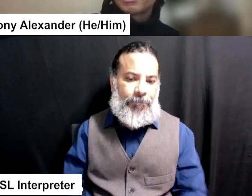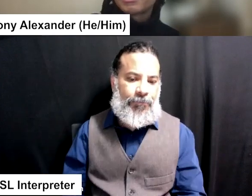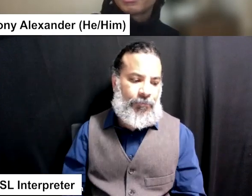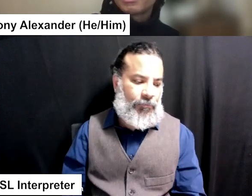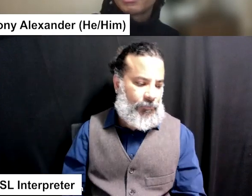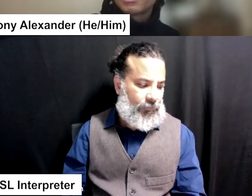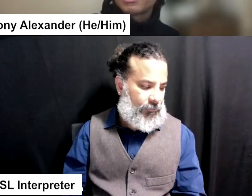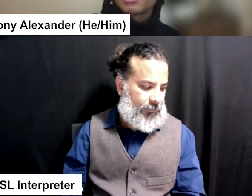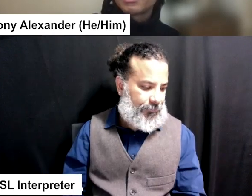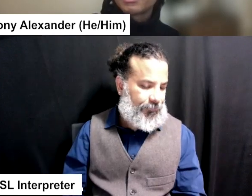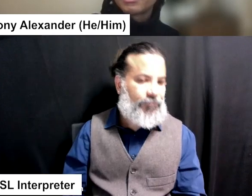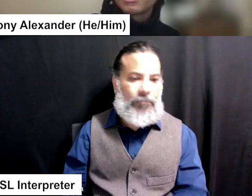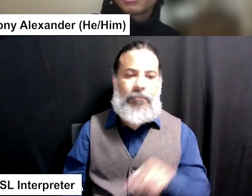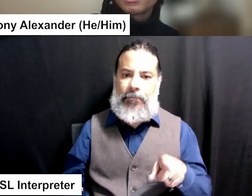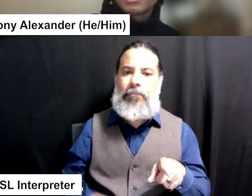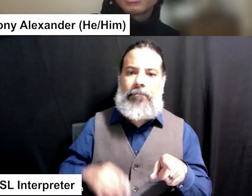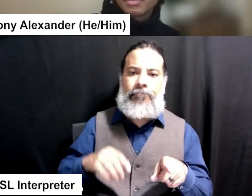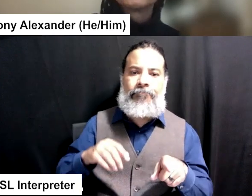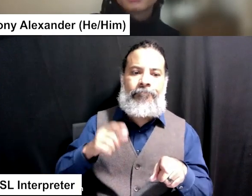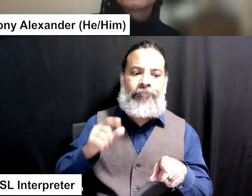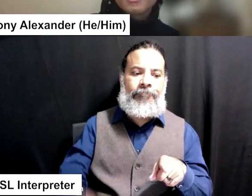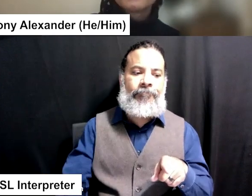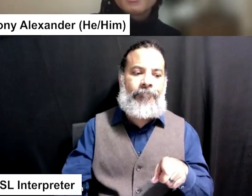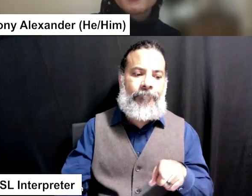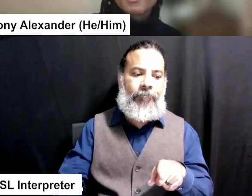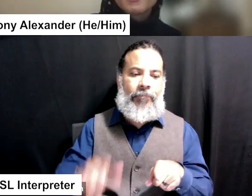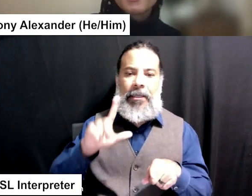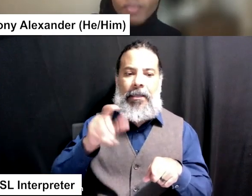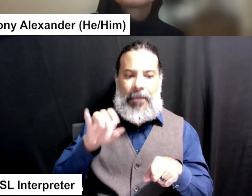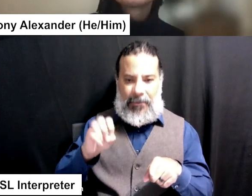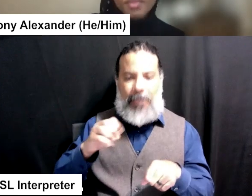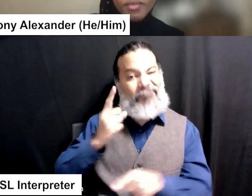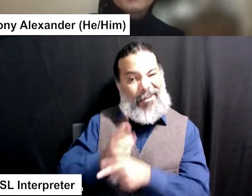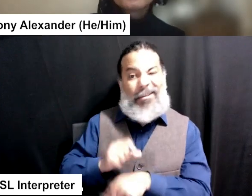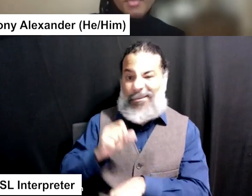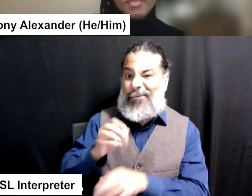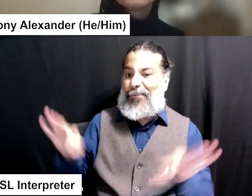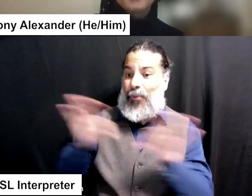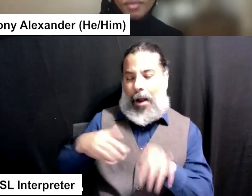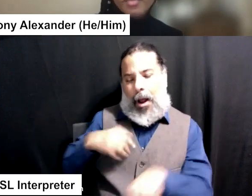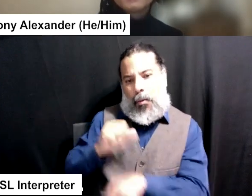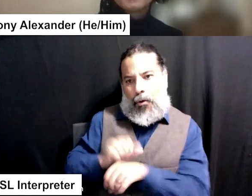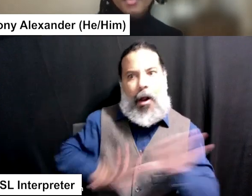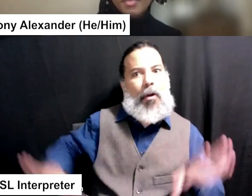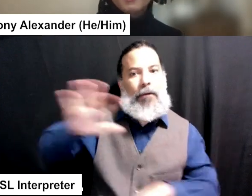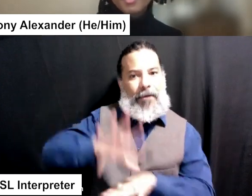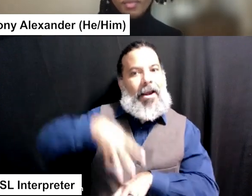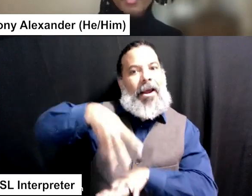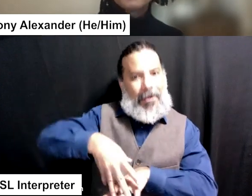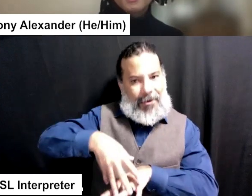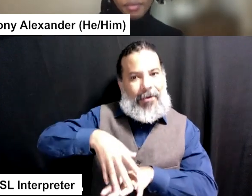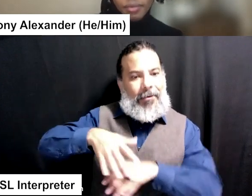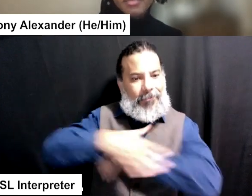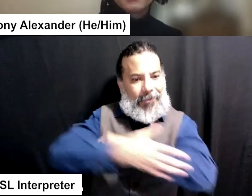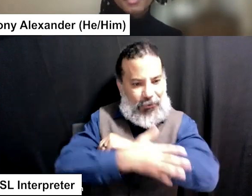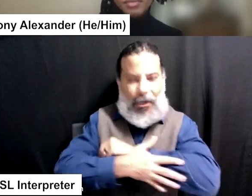Excellent. Yes, it's so important. Of course, I work across Indian country, and my hope is to see the end of hunger for all Native Americans